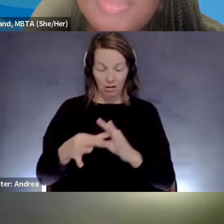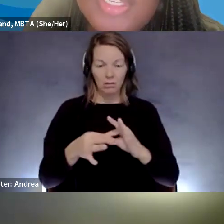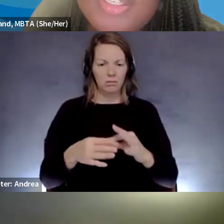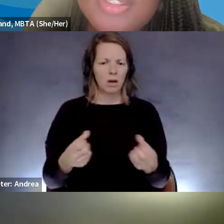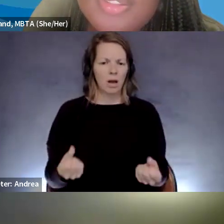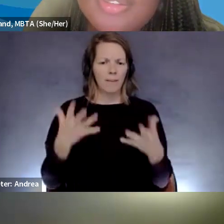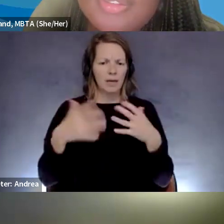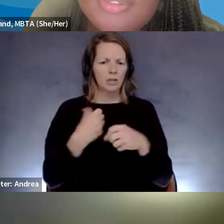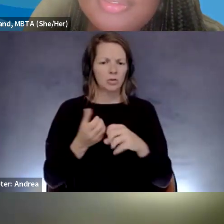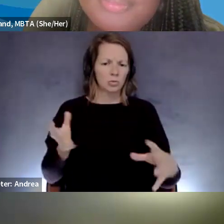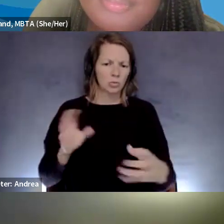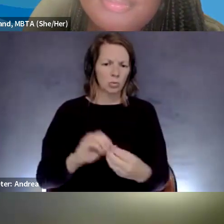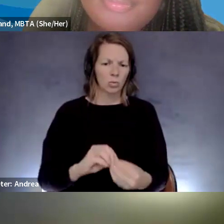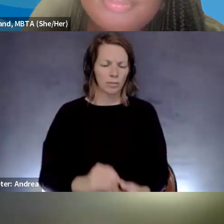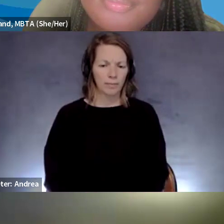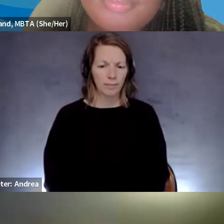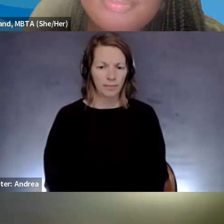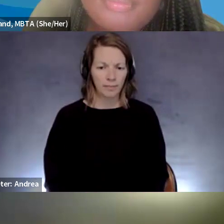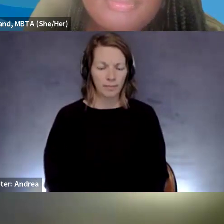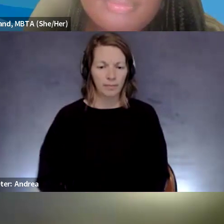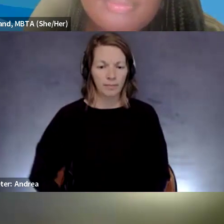is, how many years?